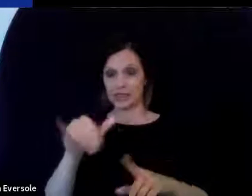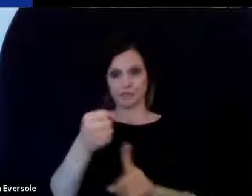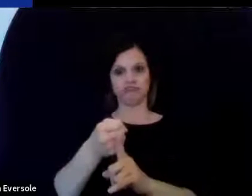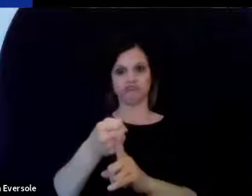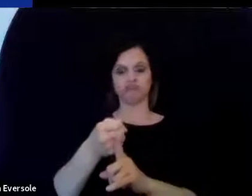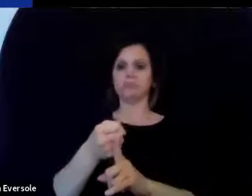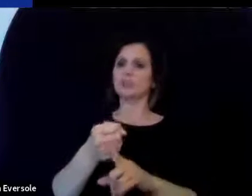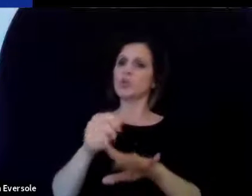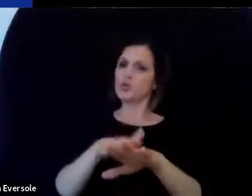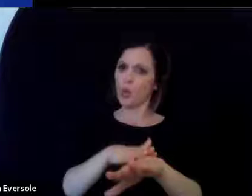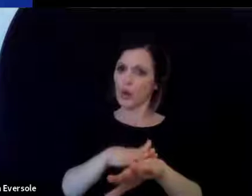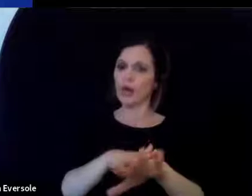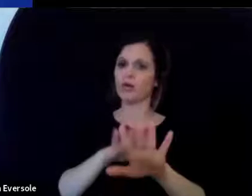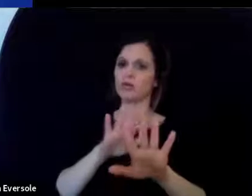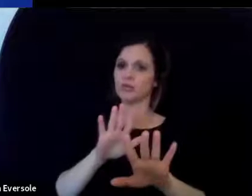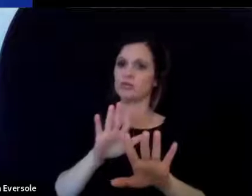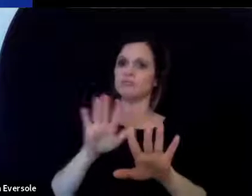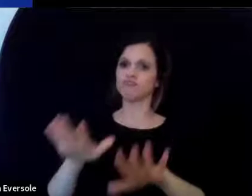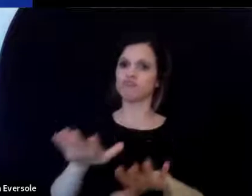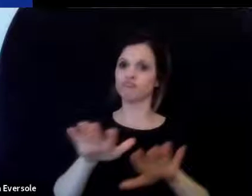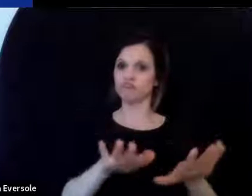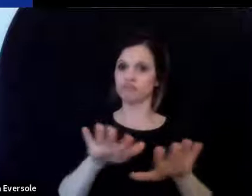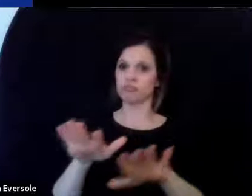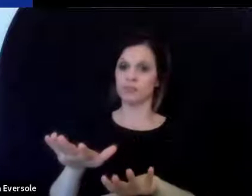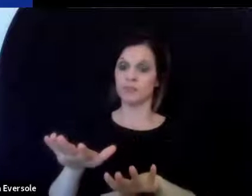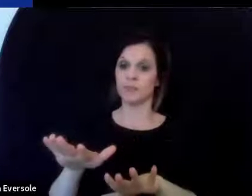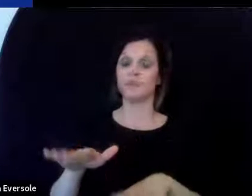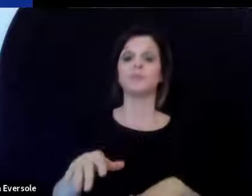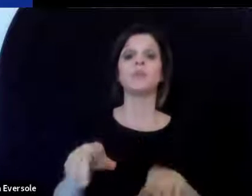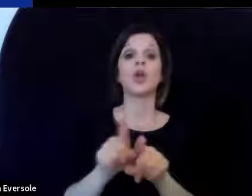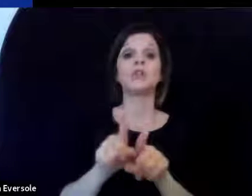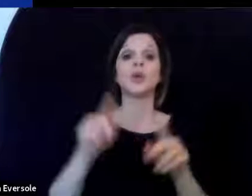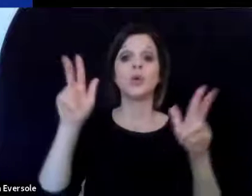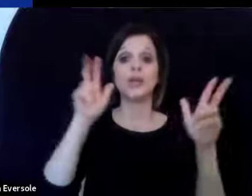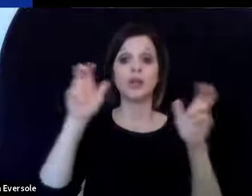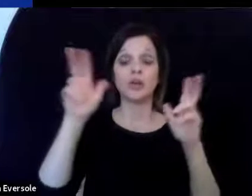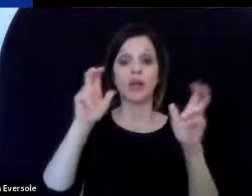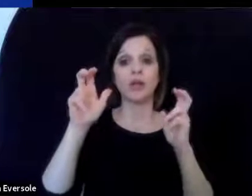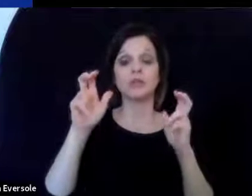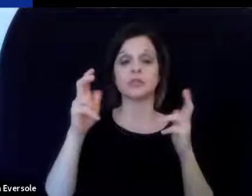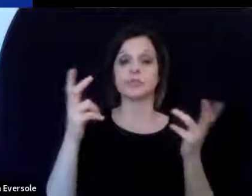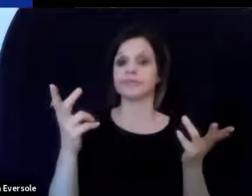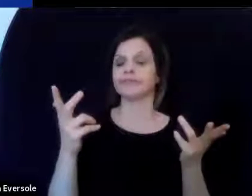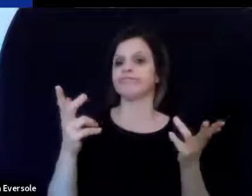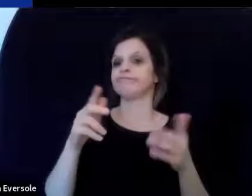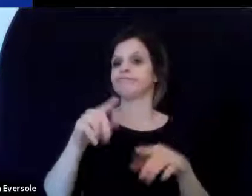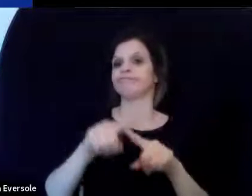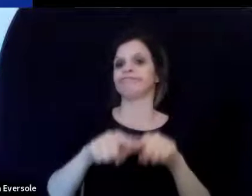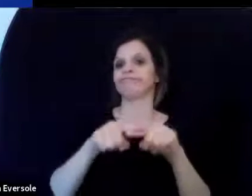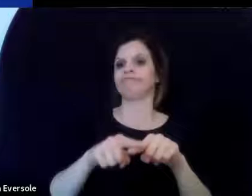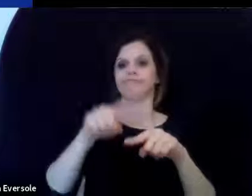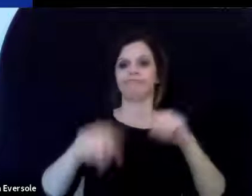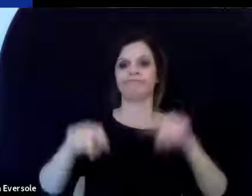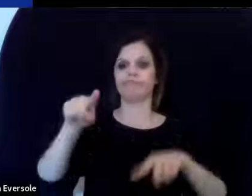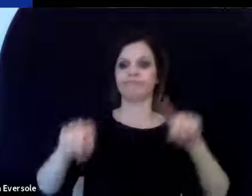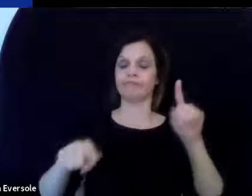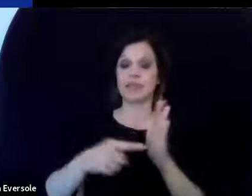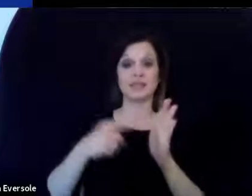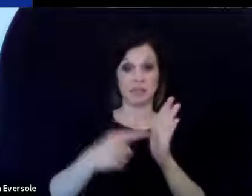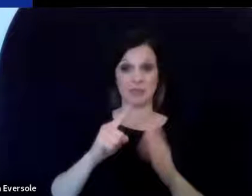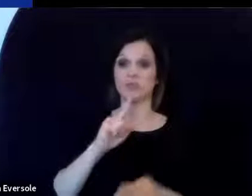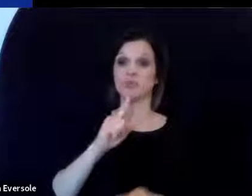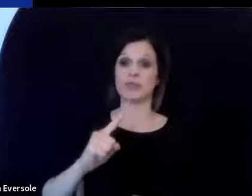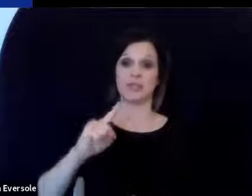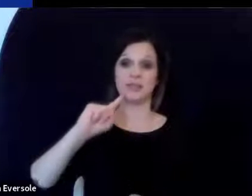Hearing loss, as Susan has mentioned, it can be mixed, and oftentimes it's severe. So it can be